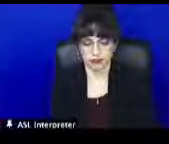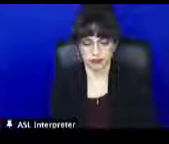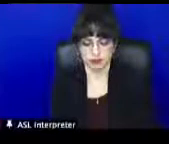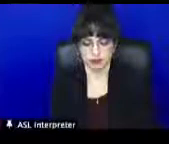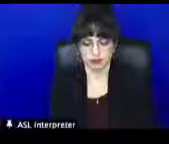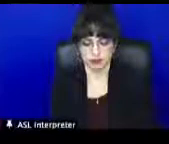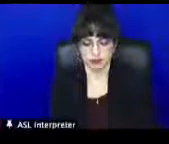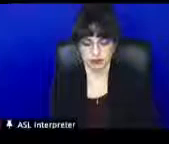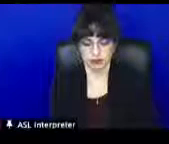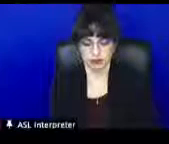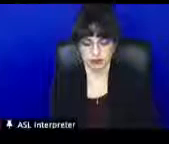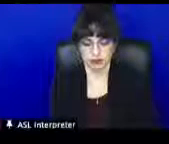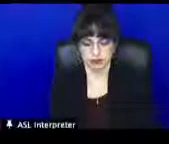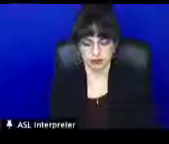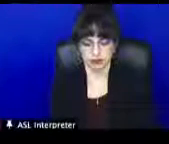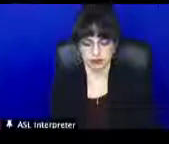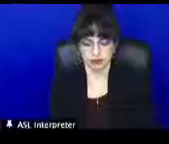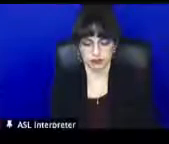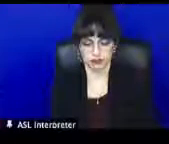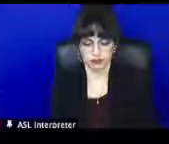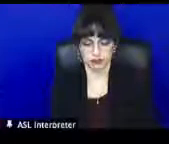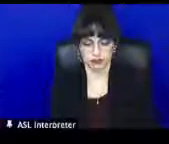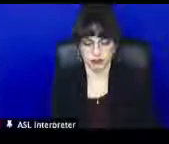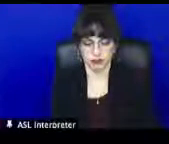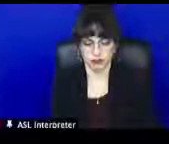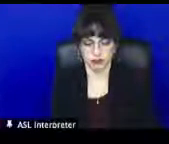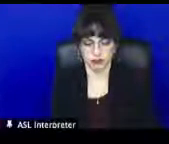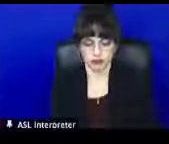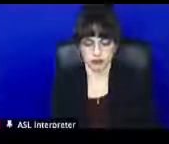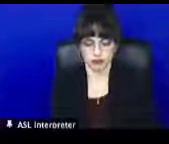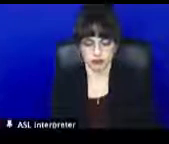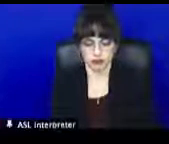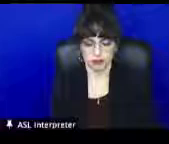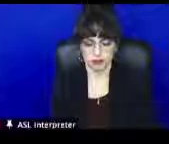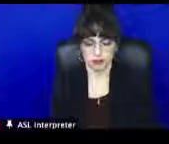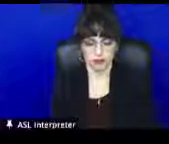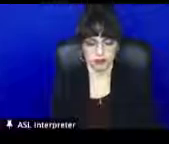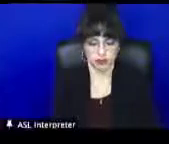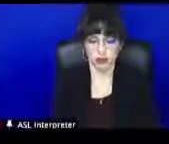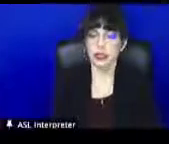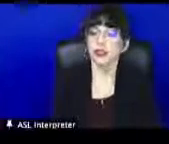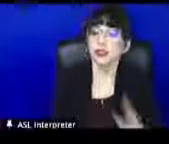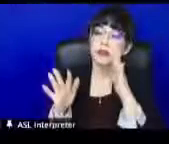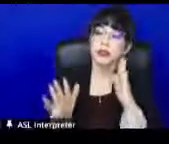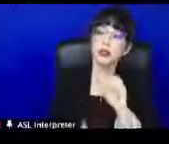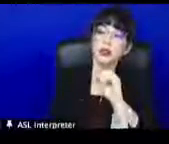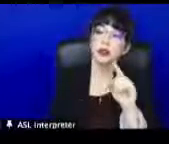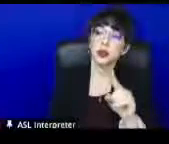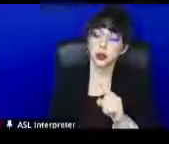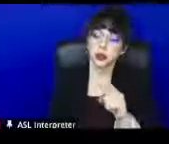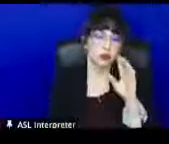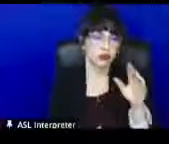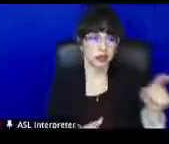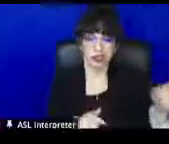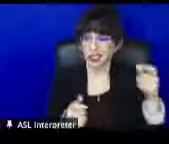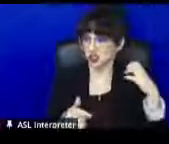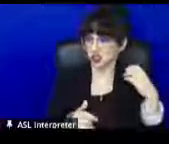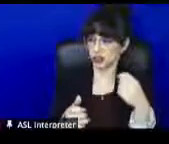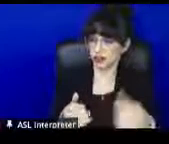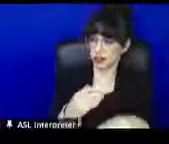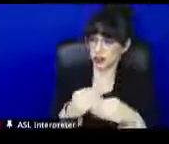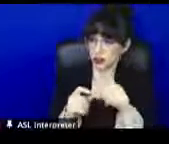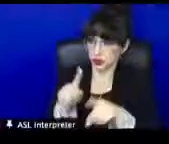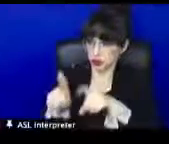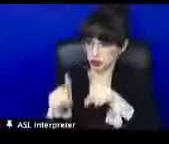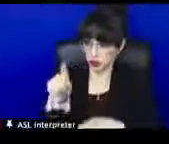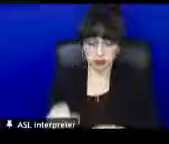Speaker 001, the chair had some additional questions for you, please. Yes, can you hear me? Yes, I can hear you. Thank you. And thank you for